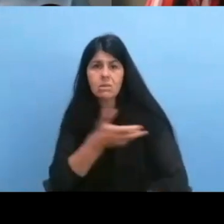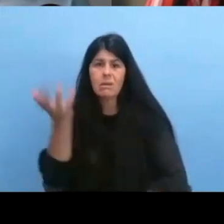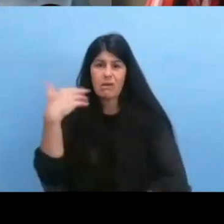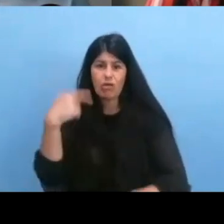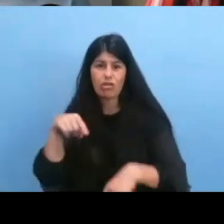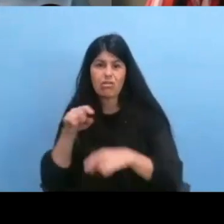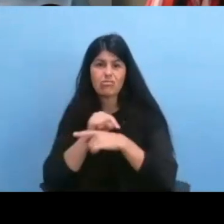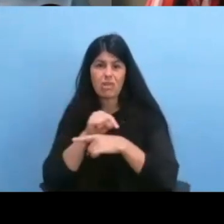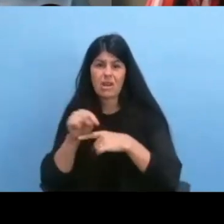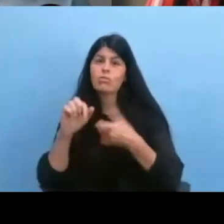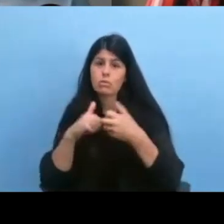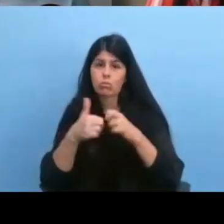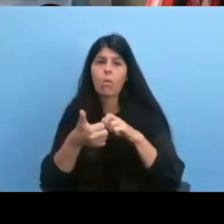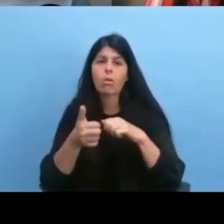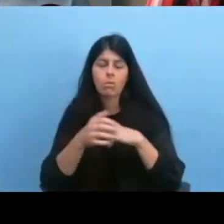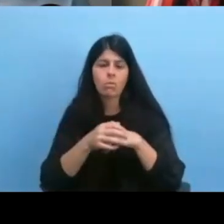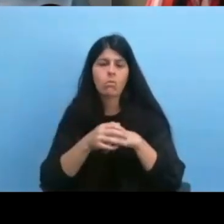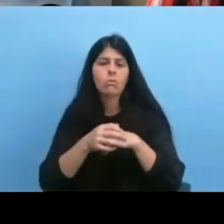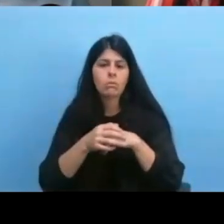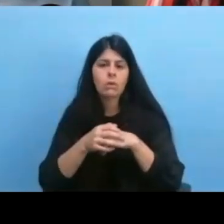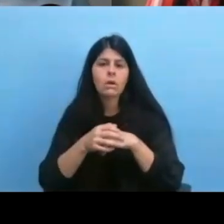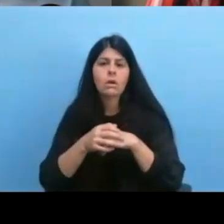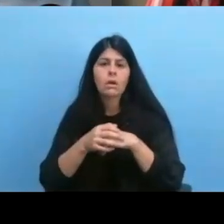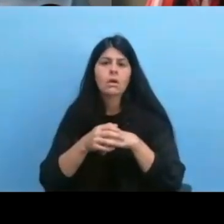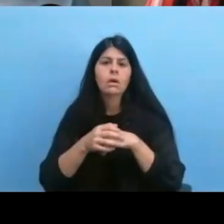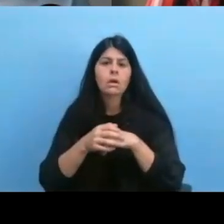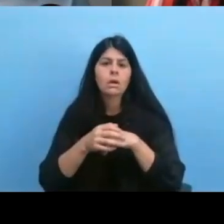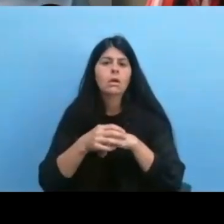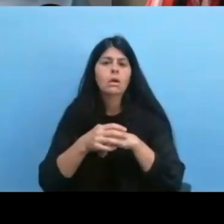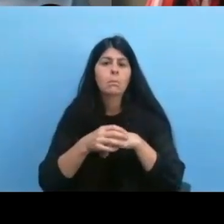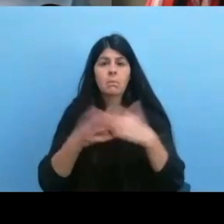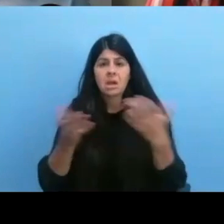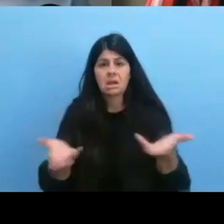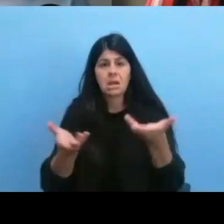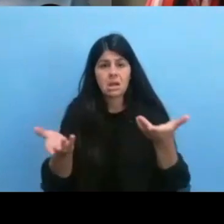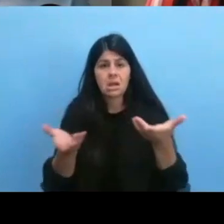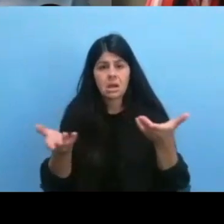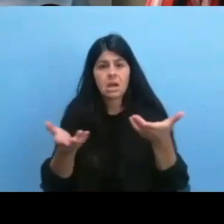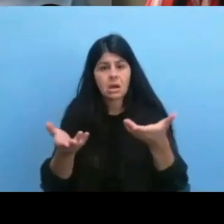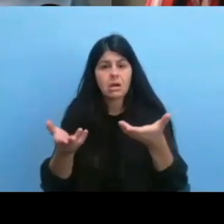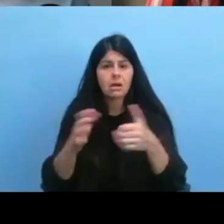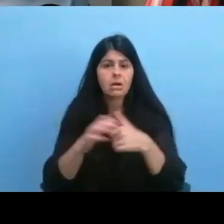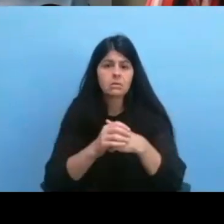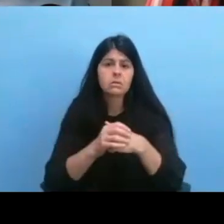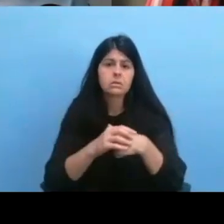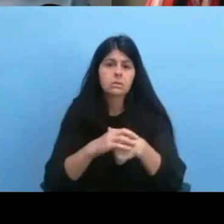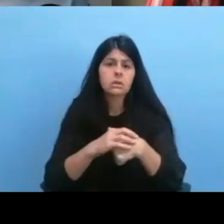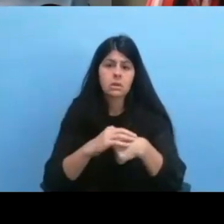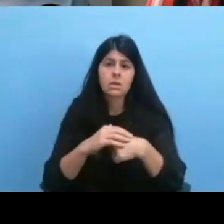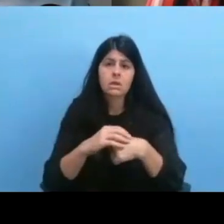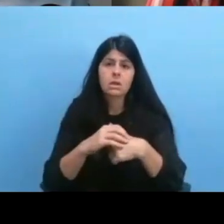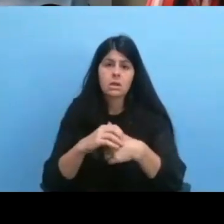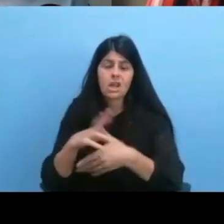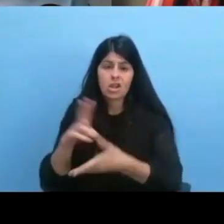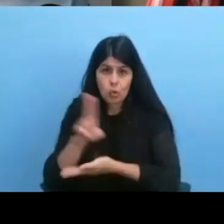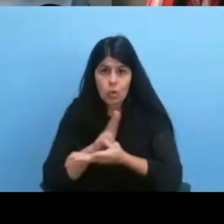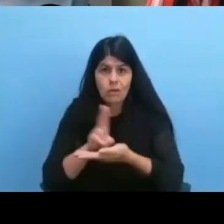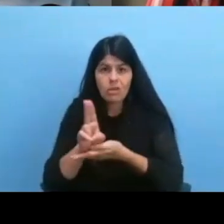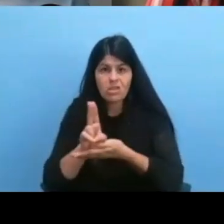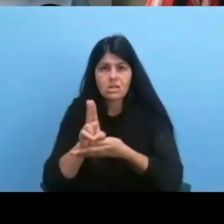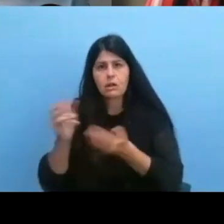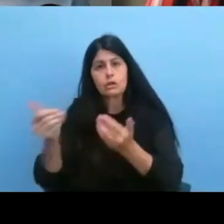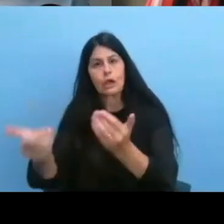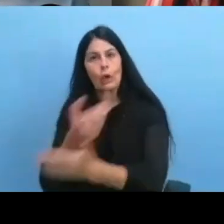training. But even here at four-year university, it's, this new platform for training, or this